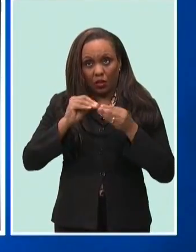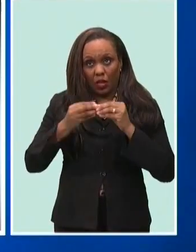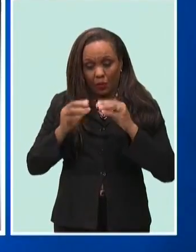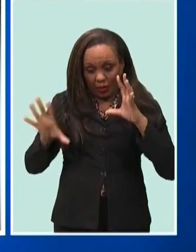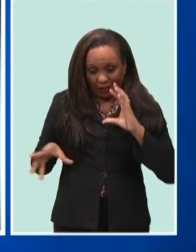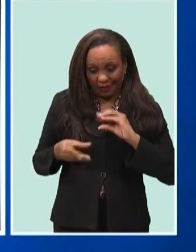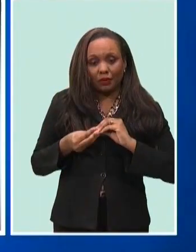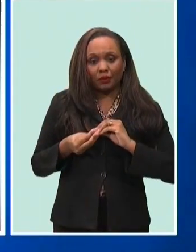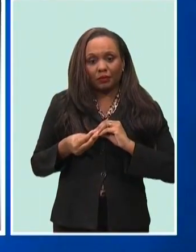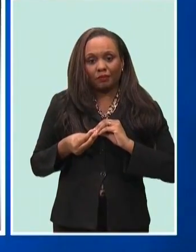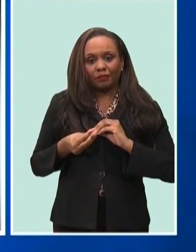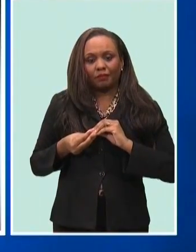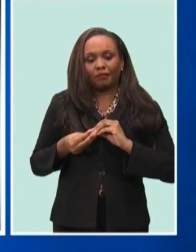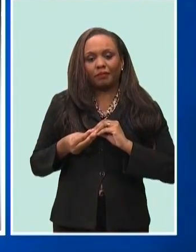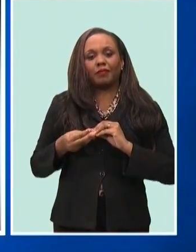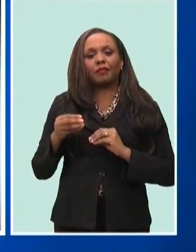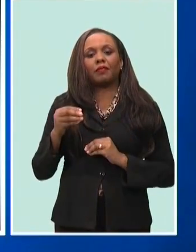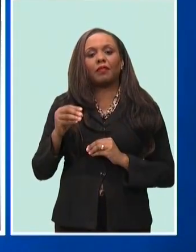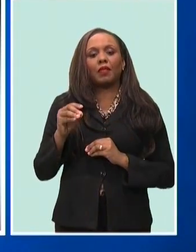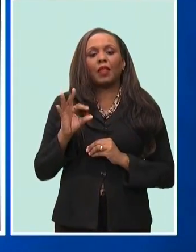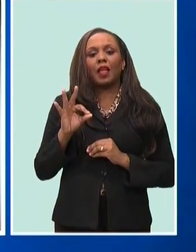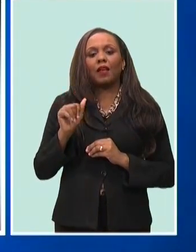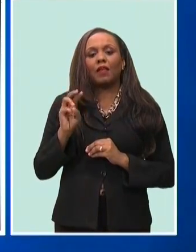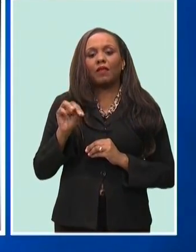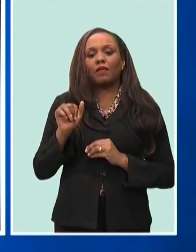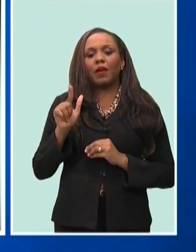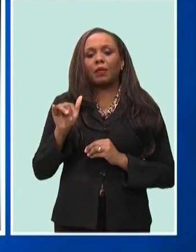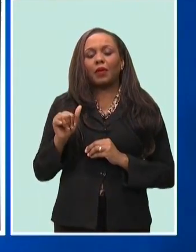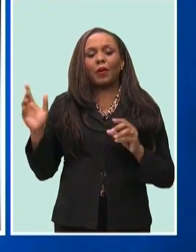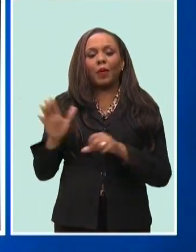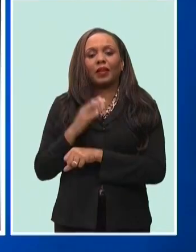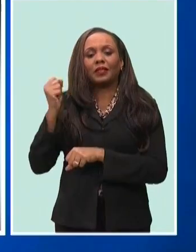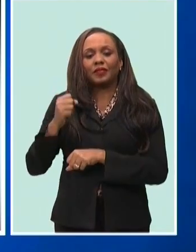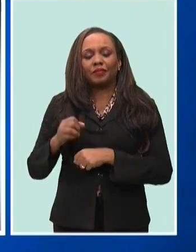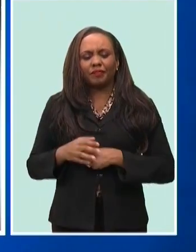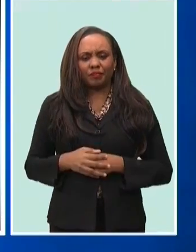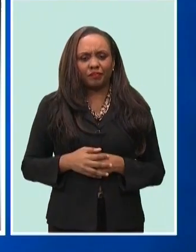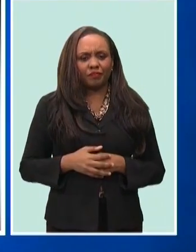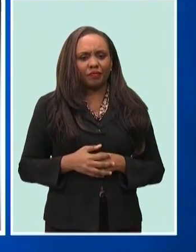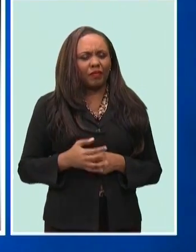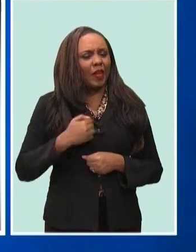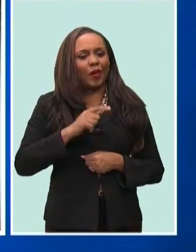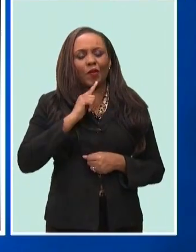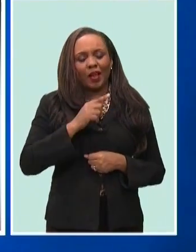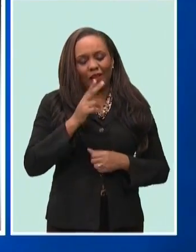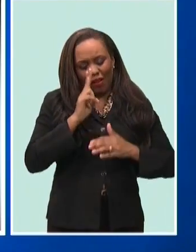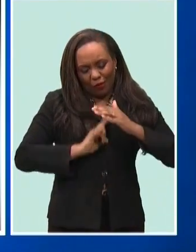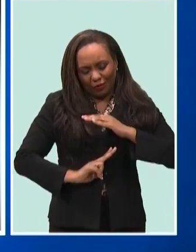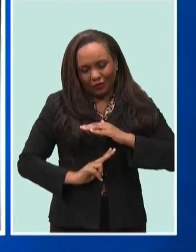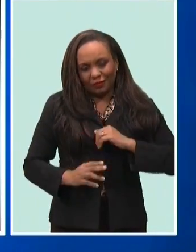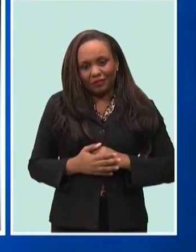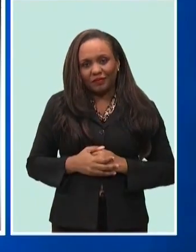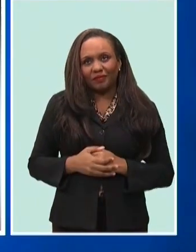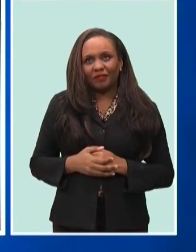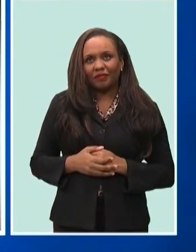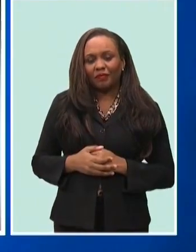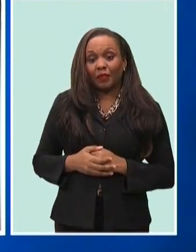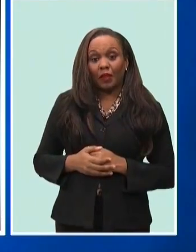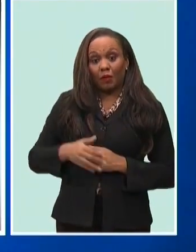It feels amazing. I'm humbled by the response of the track from the get-go. It is particularly welcome news for this